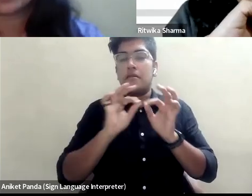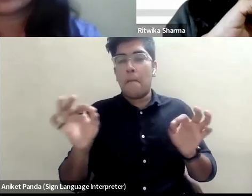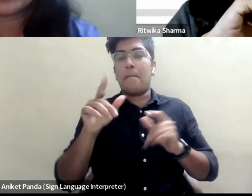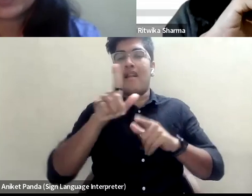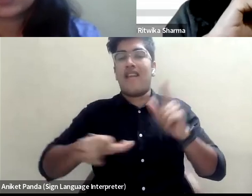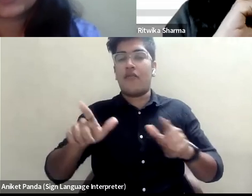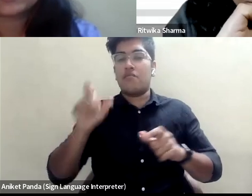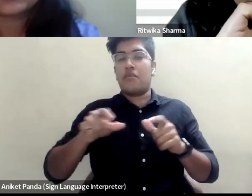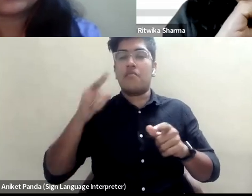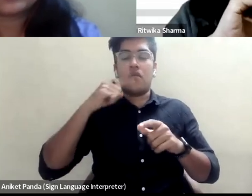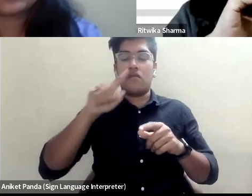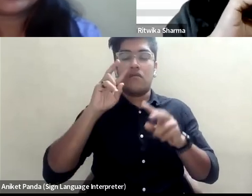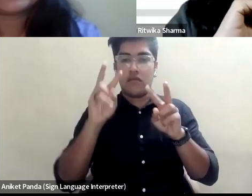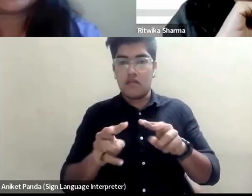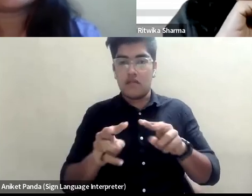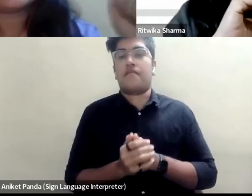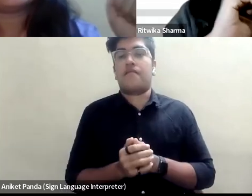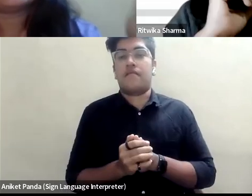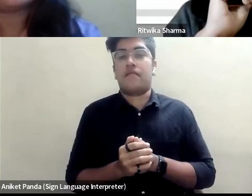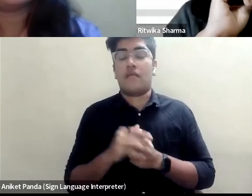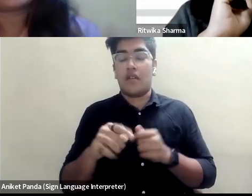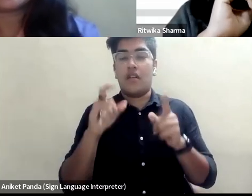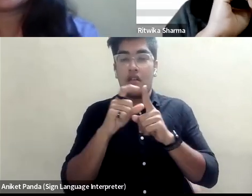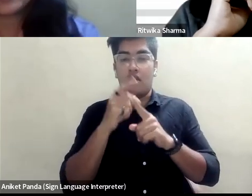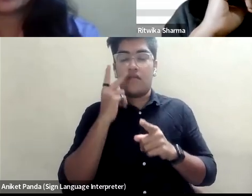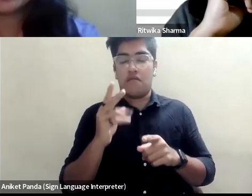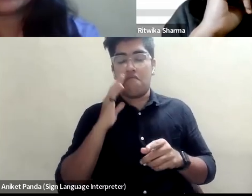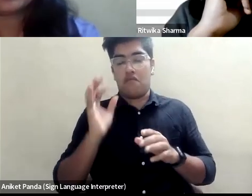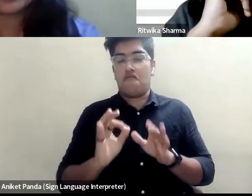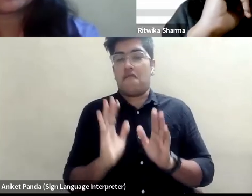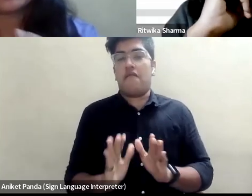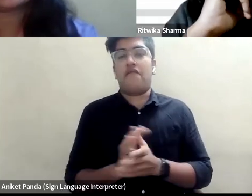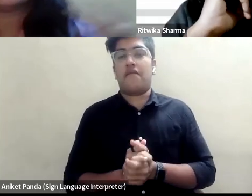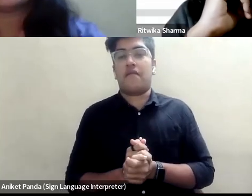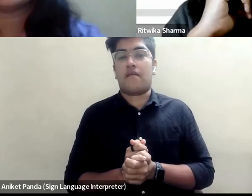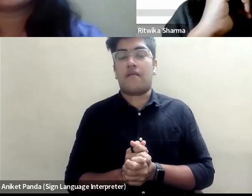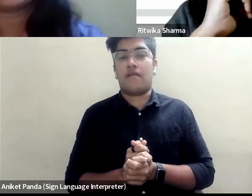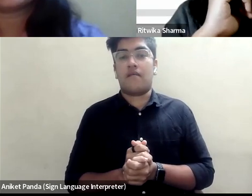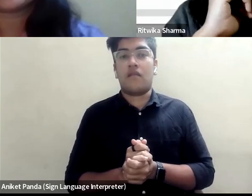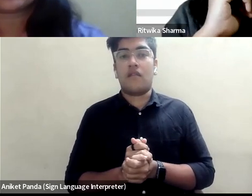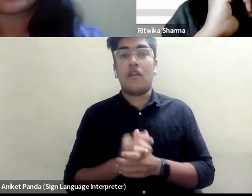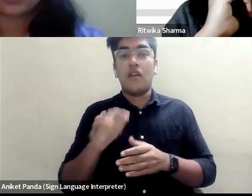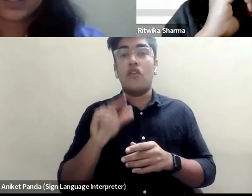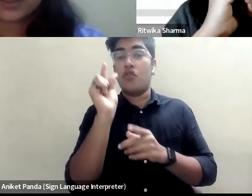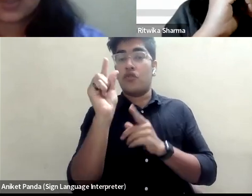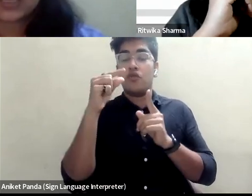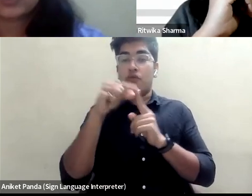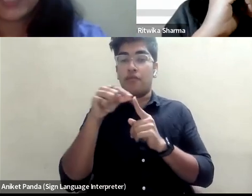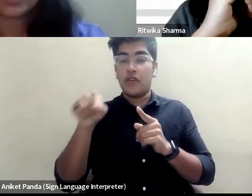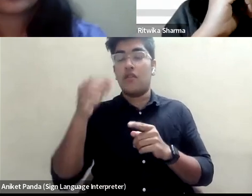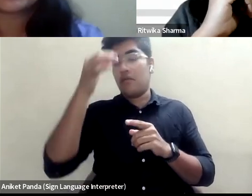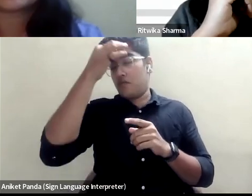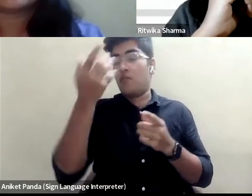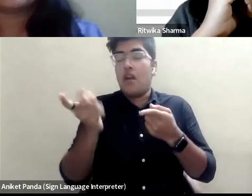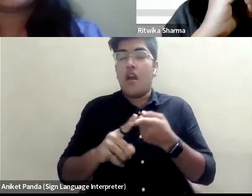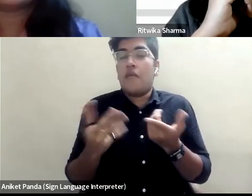was important for us to look at Delhi as well. Uttar Pradesh happened because we couldn't take Bangalore into account.